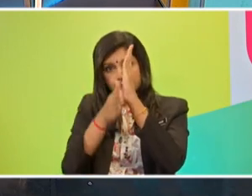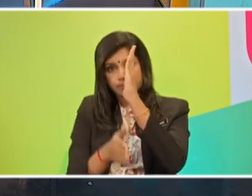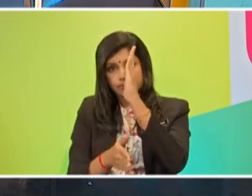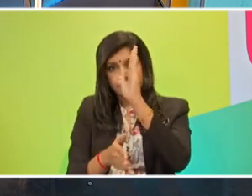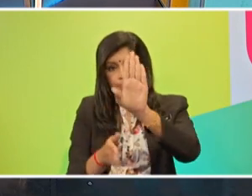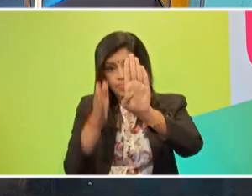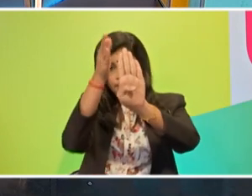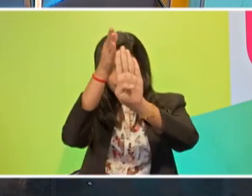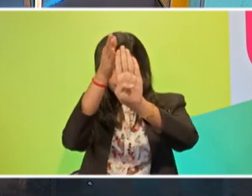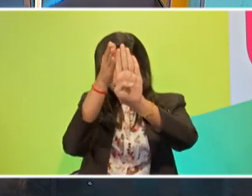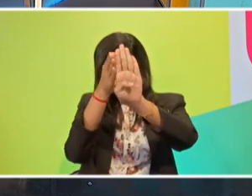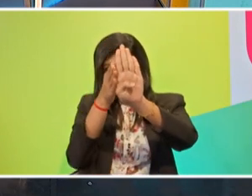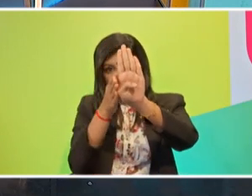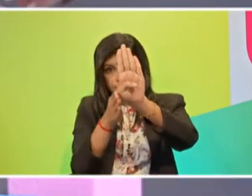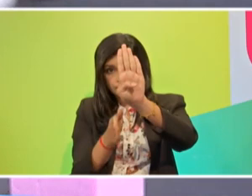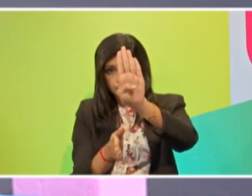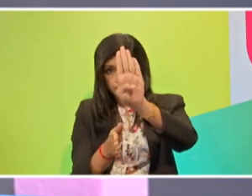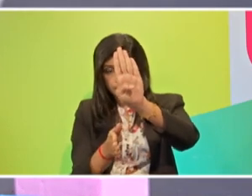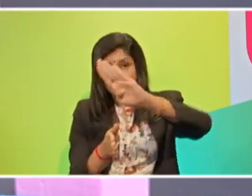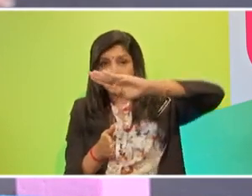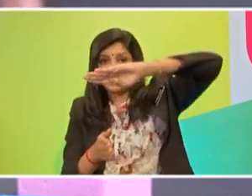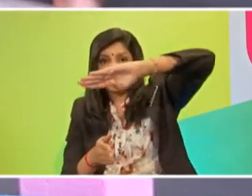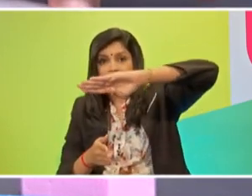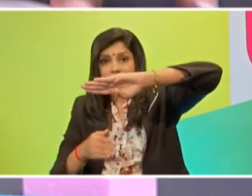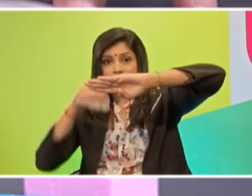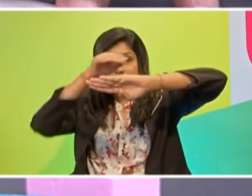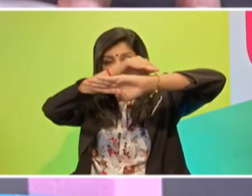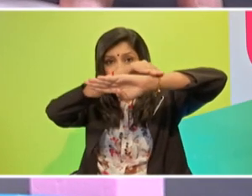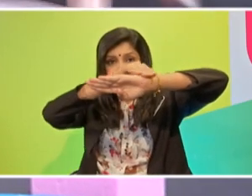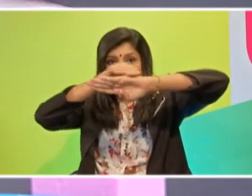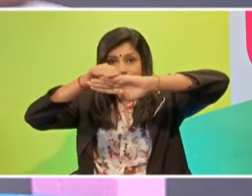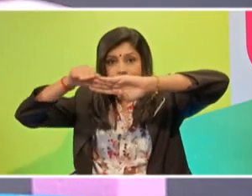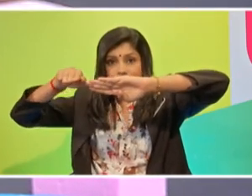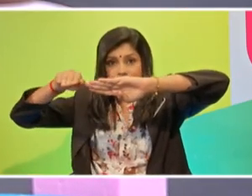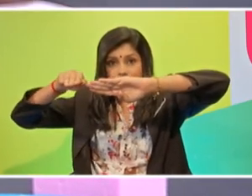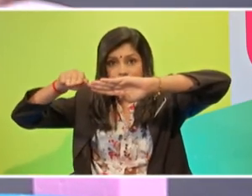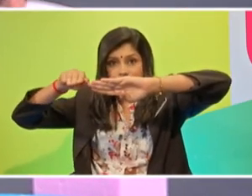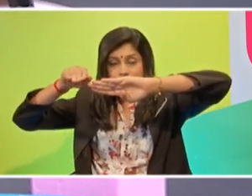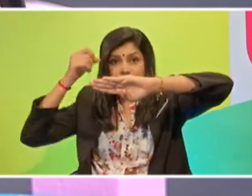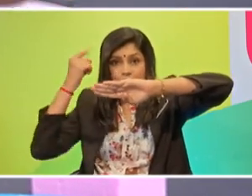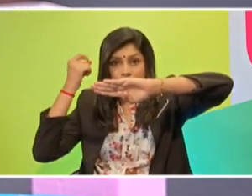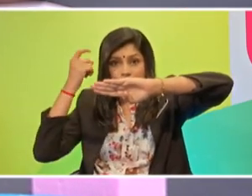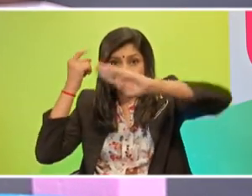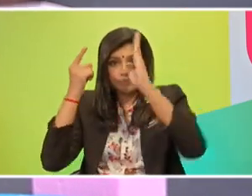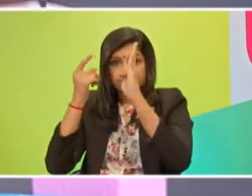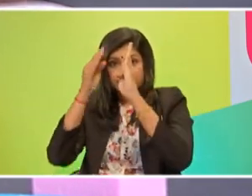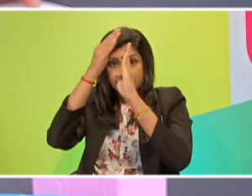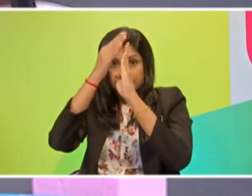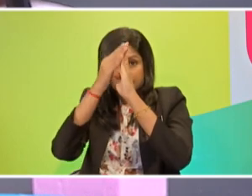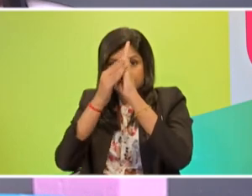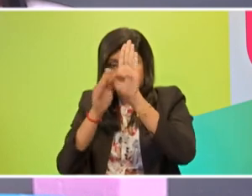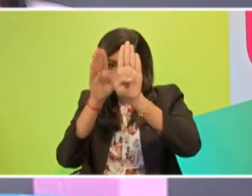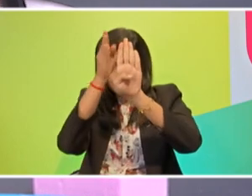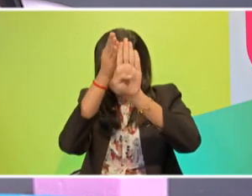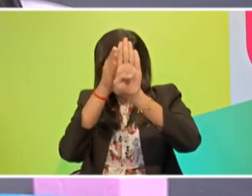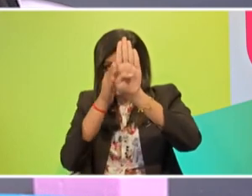One line like this. One like this. Okay, I'll write on at the back of the card. Oh, yes. It's easier.